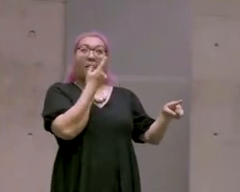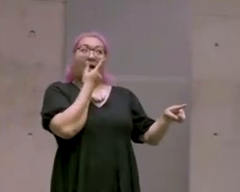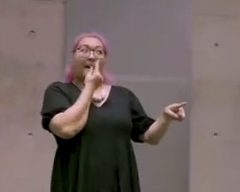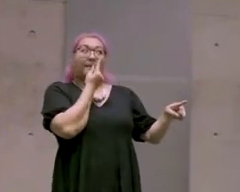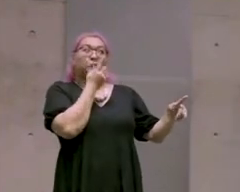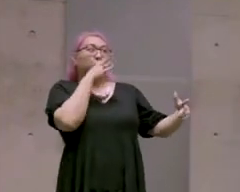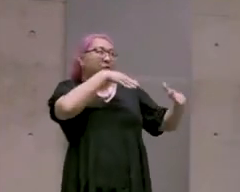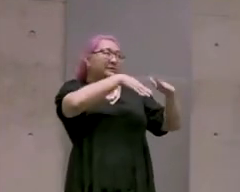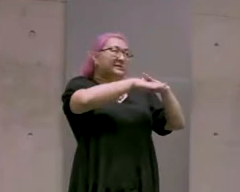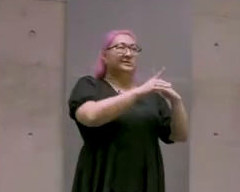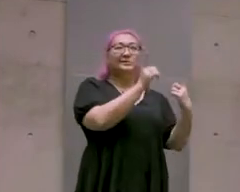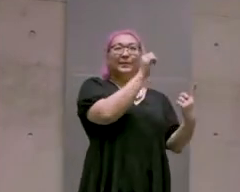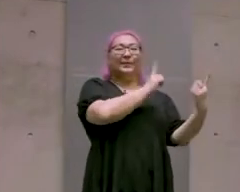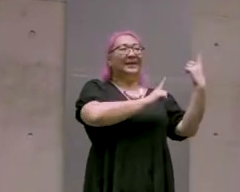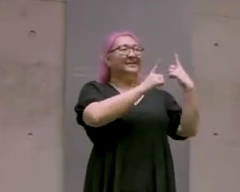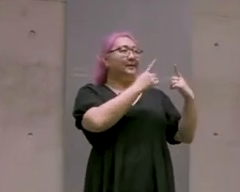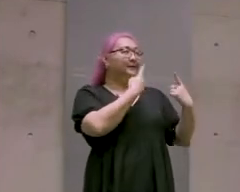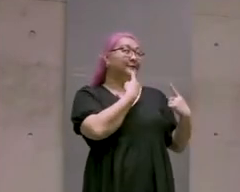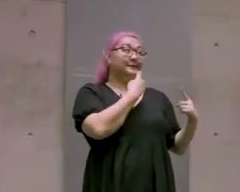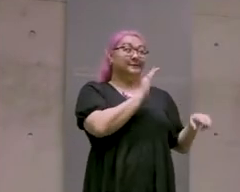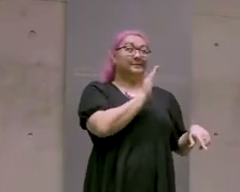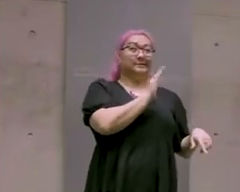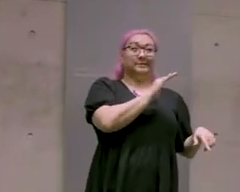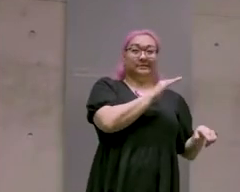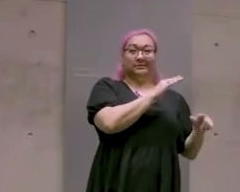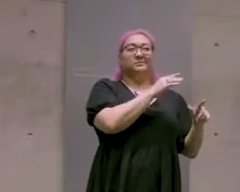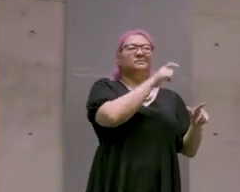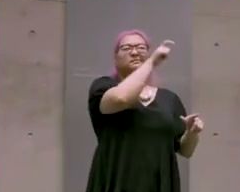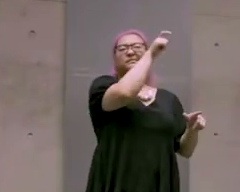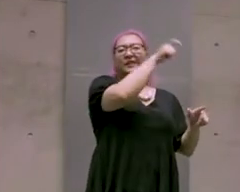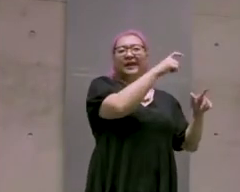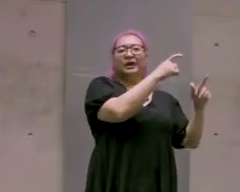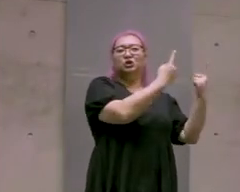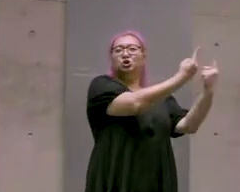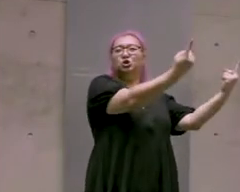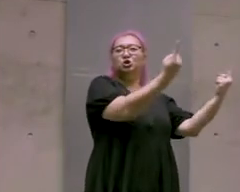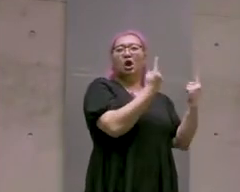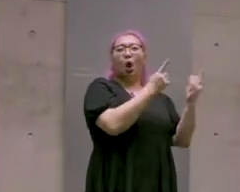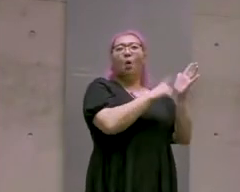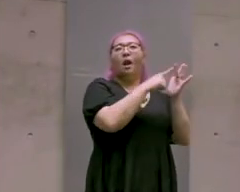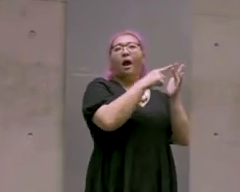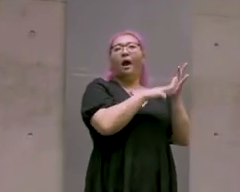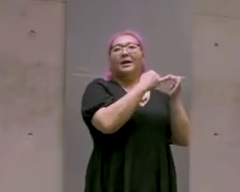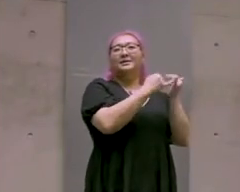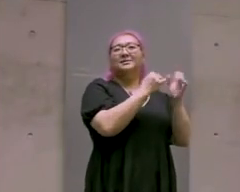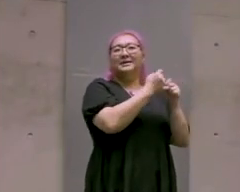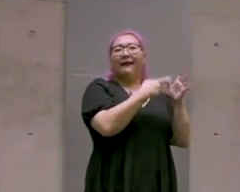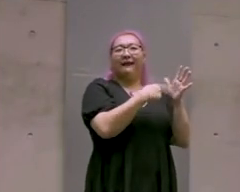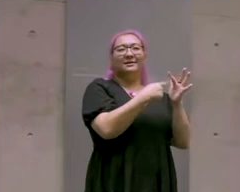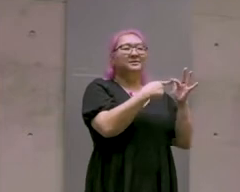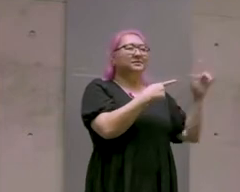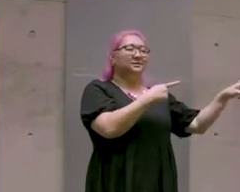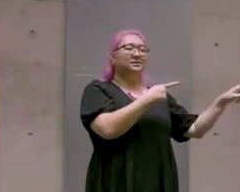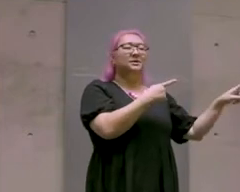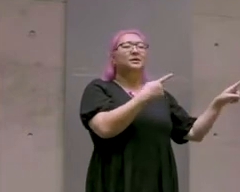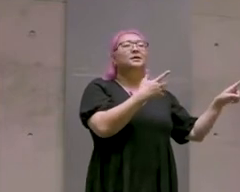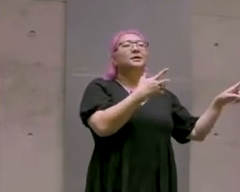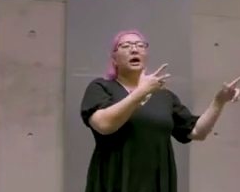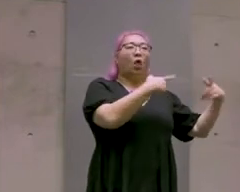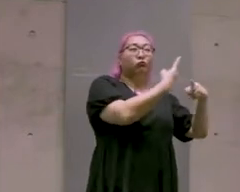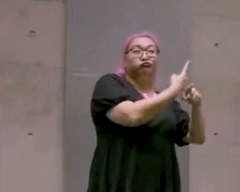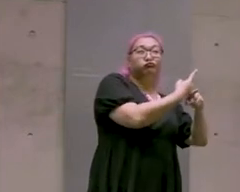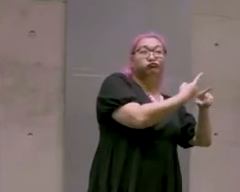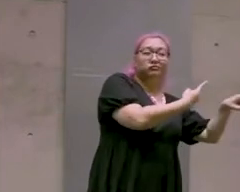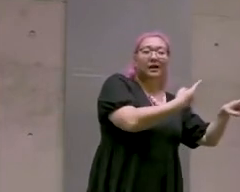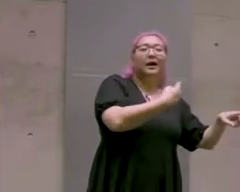Wick with the folks at Lionsgate. And basically, I was tricked. Ben took me to the cinema to watch, what was it called?